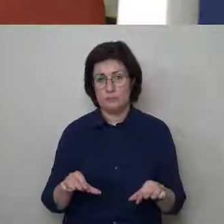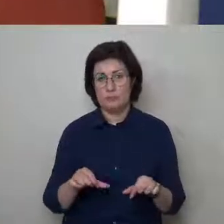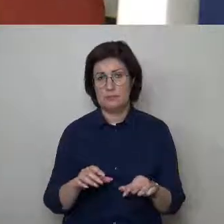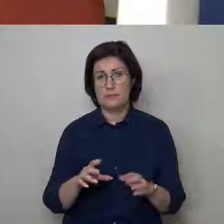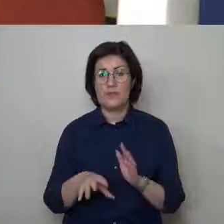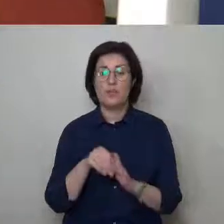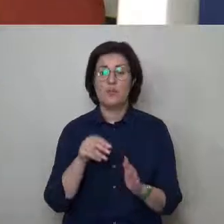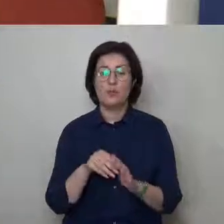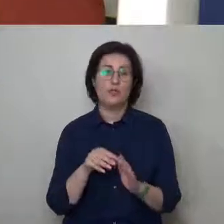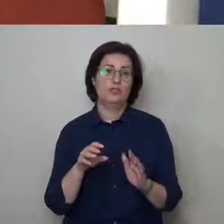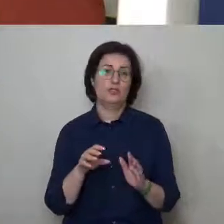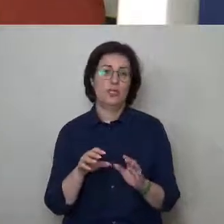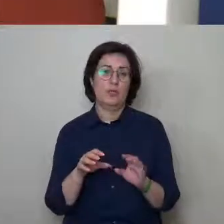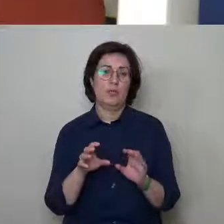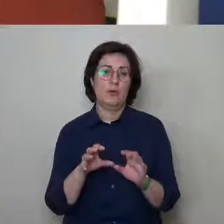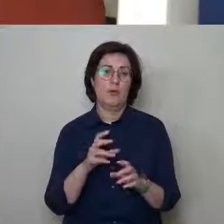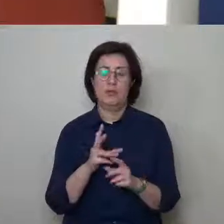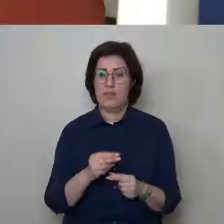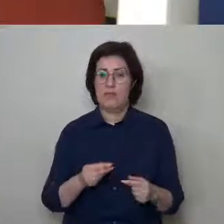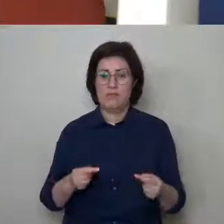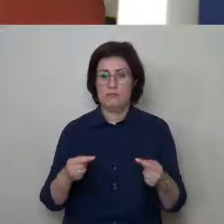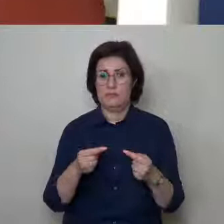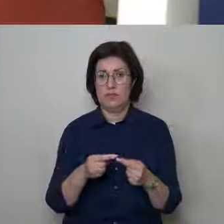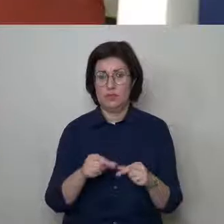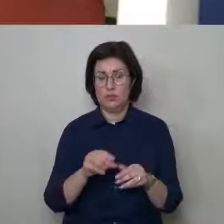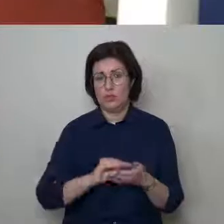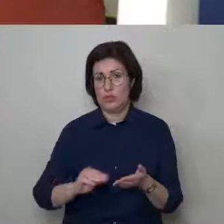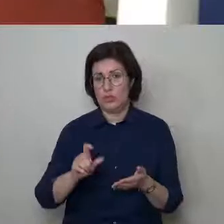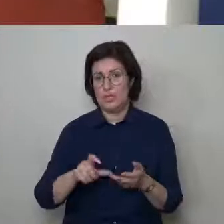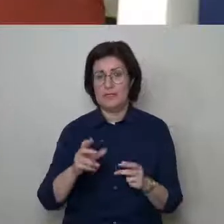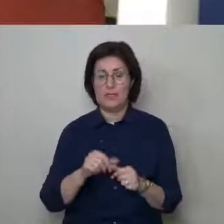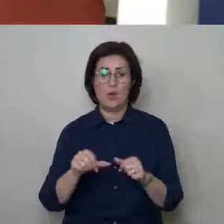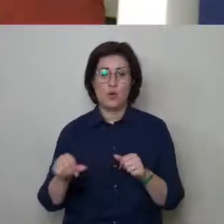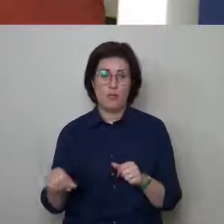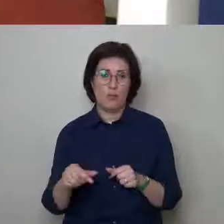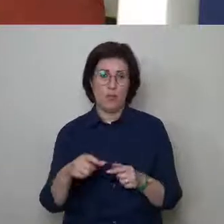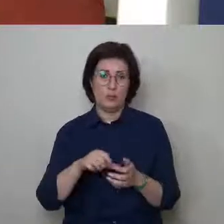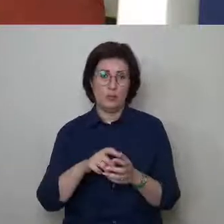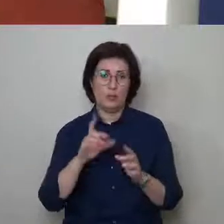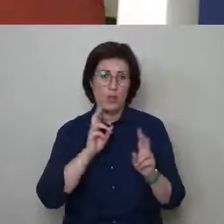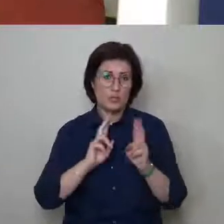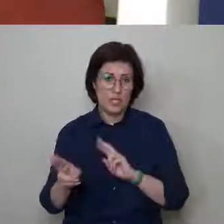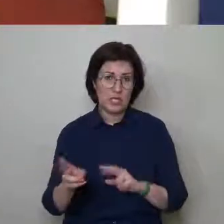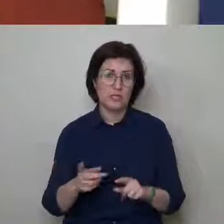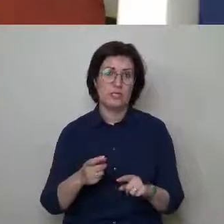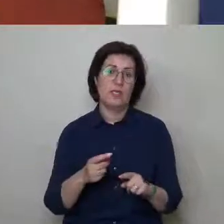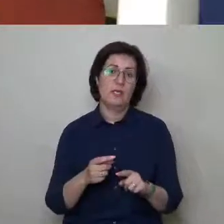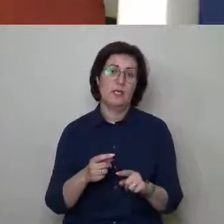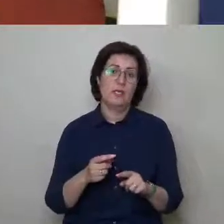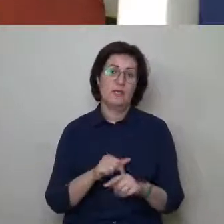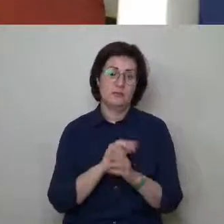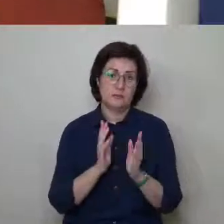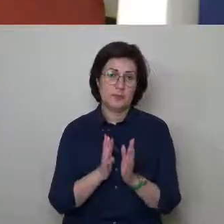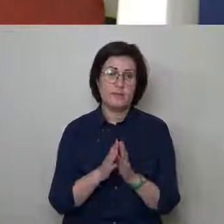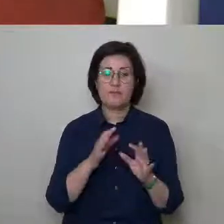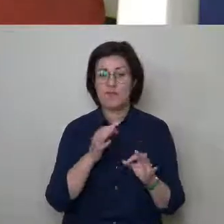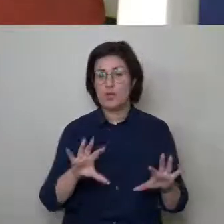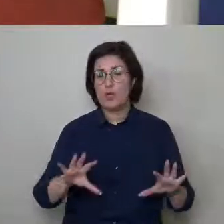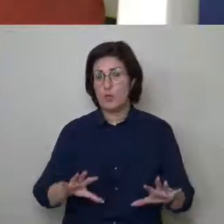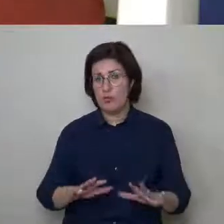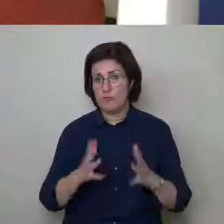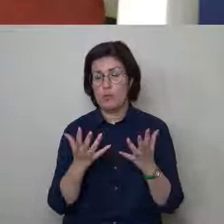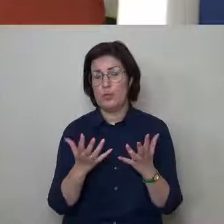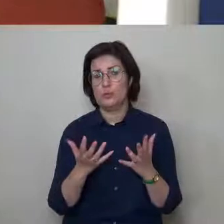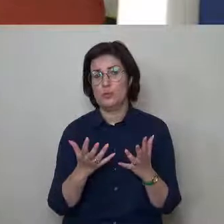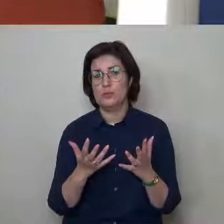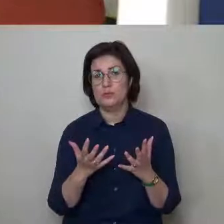he or she complain to? The election code does not say that the journalist is a separate complainant. It's just